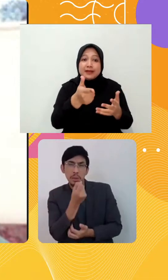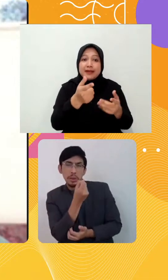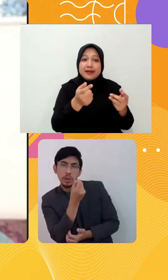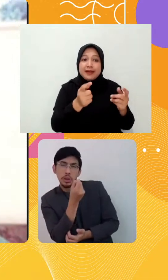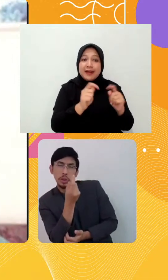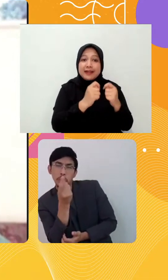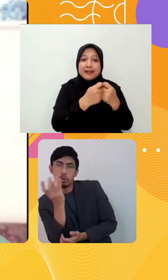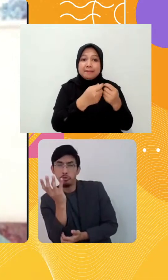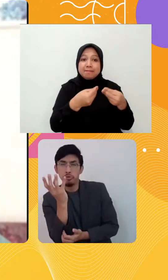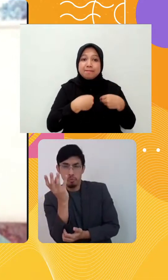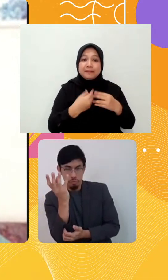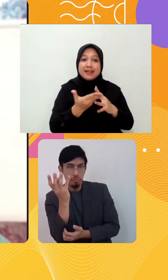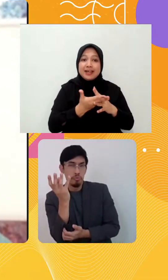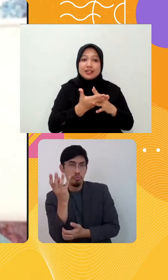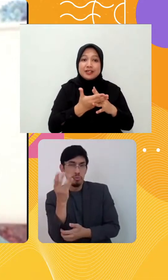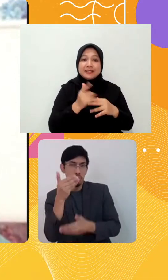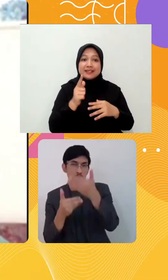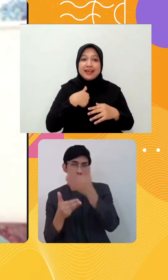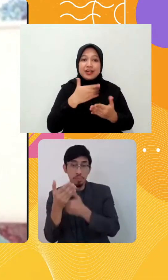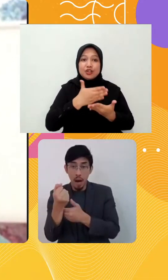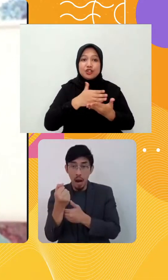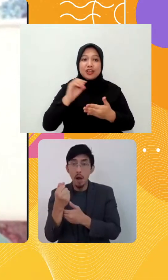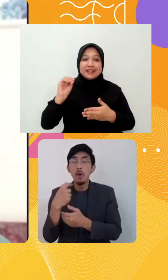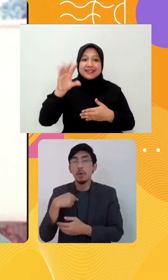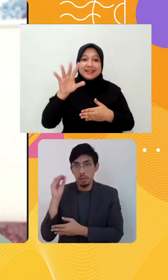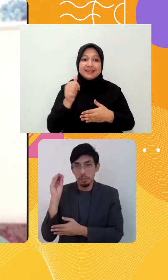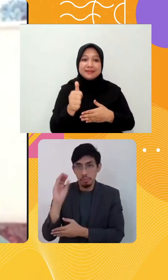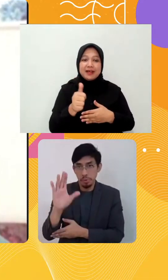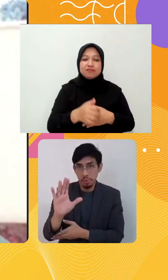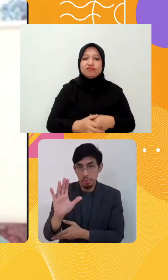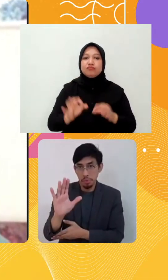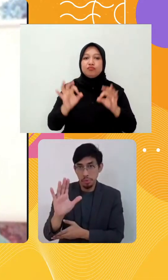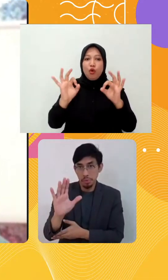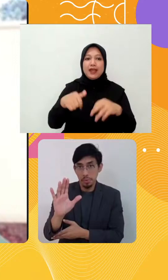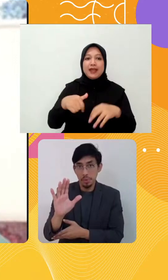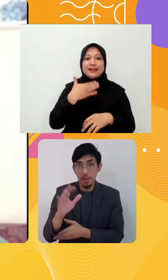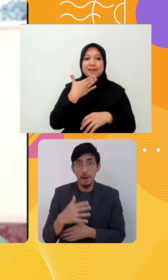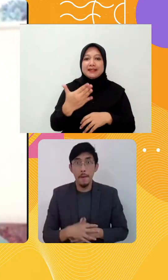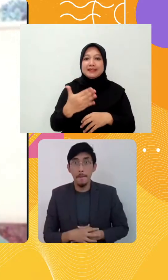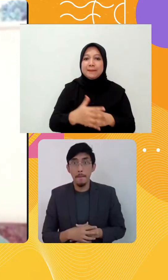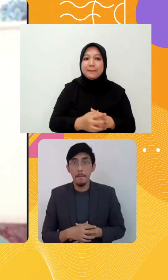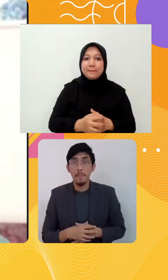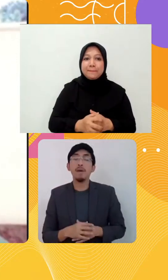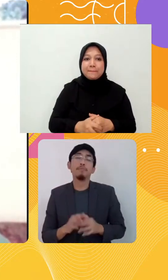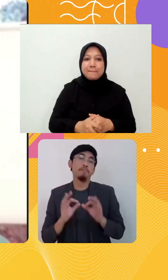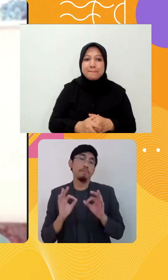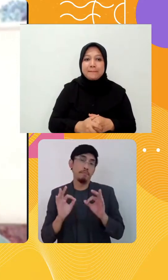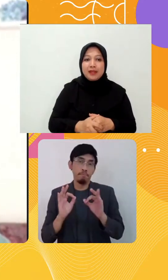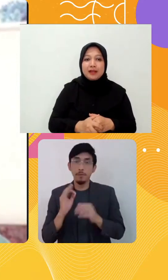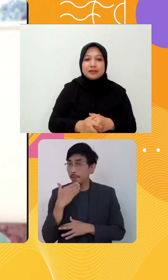I can actually share the screen. So thank you so much. Give me a sec.